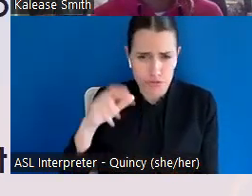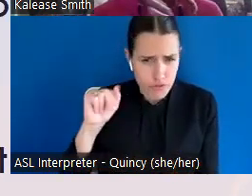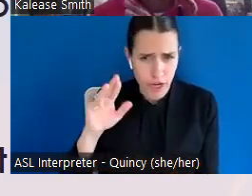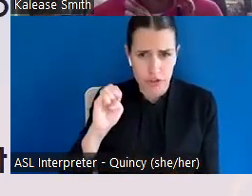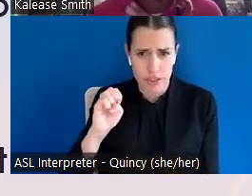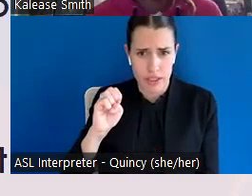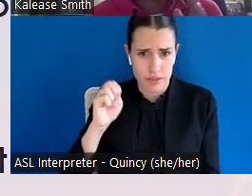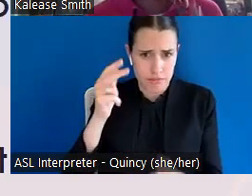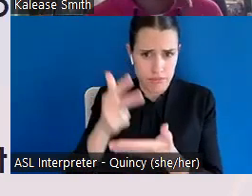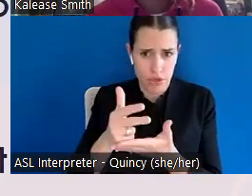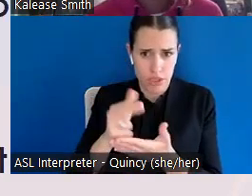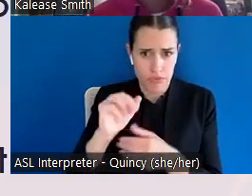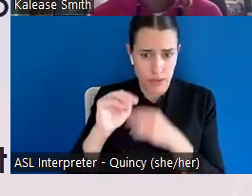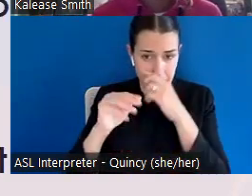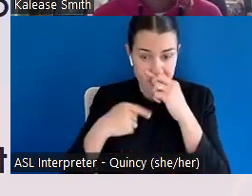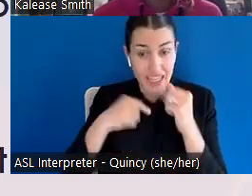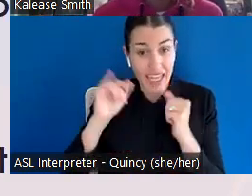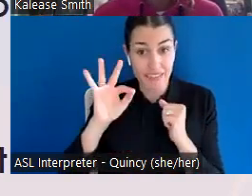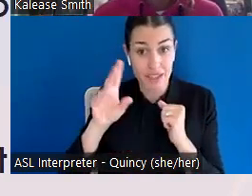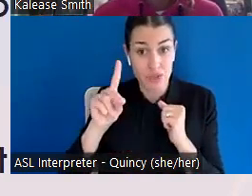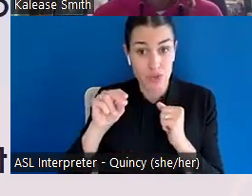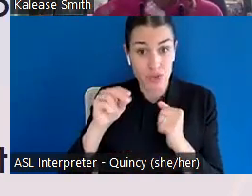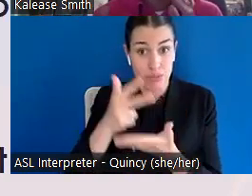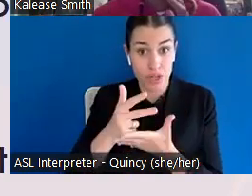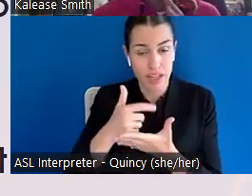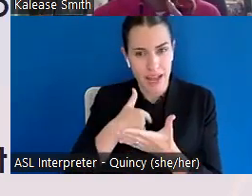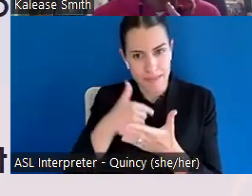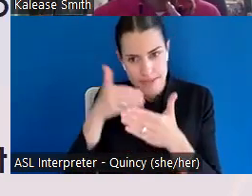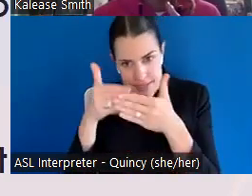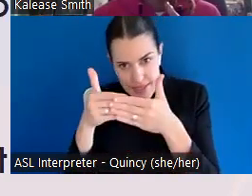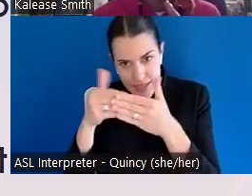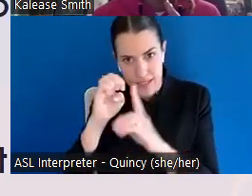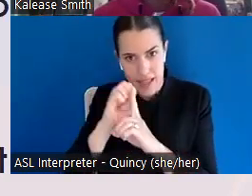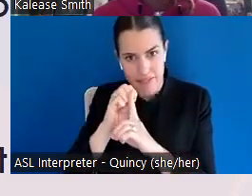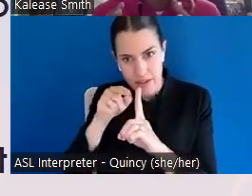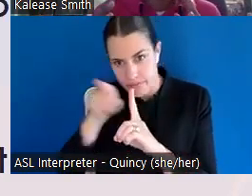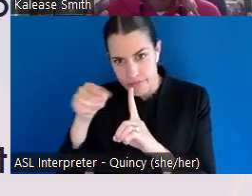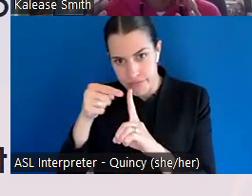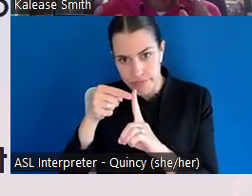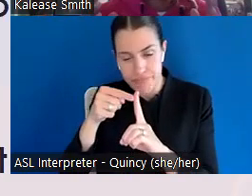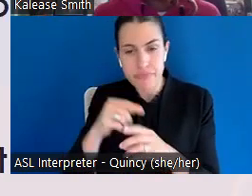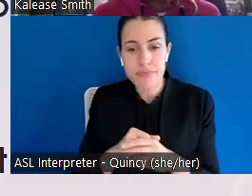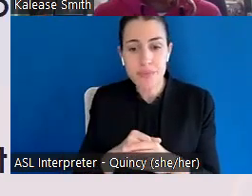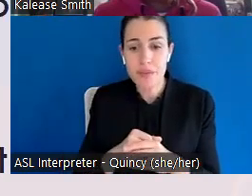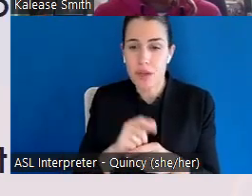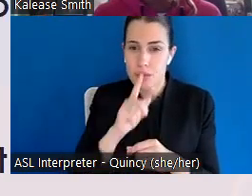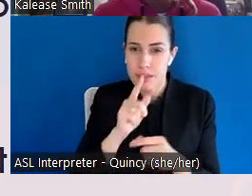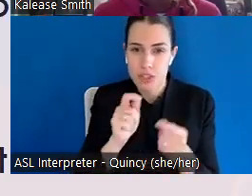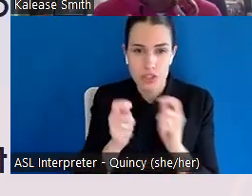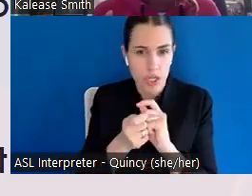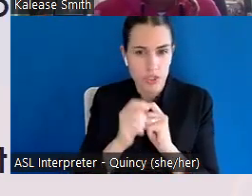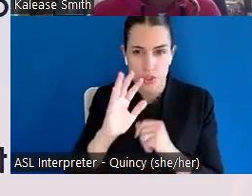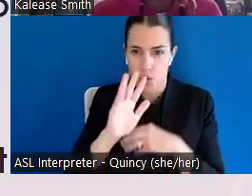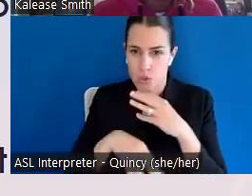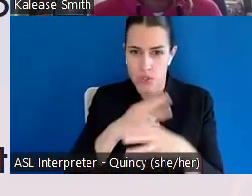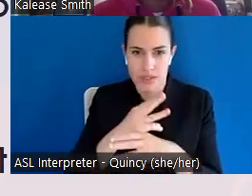right by the door and the elevator and everything. So when certain things happen, it changes the way you look at your world and